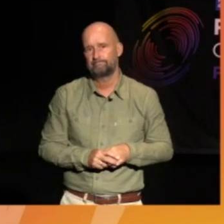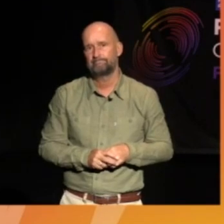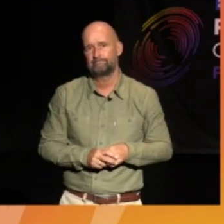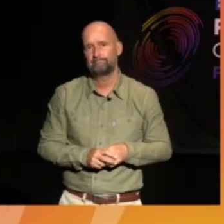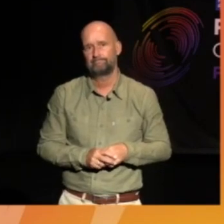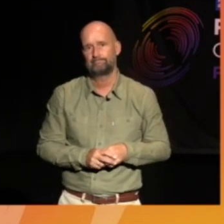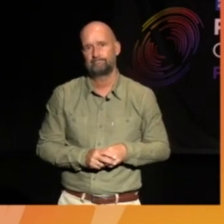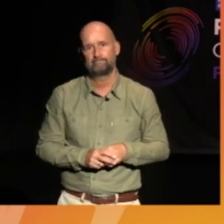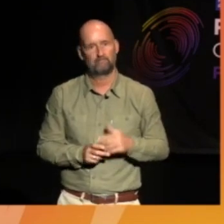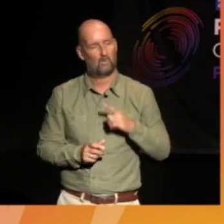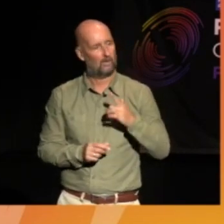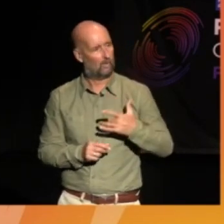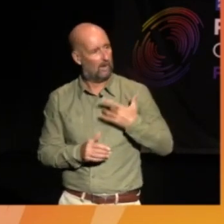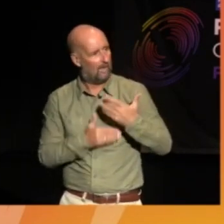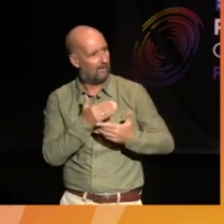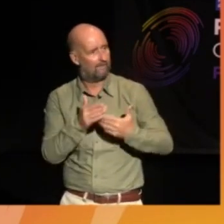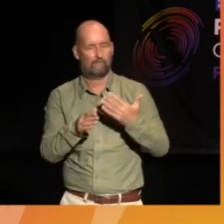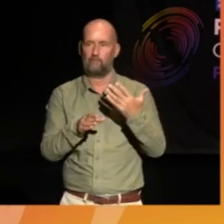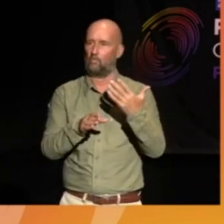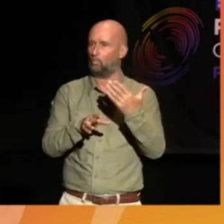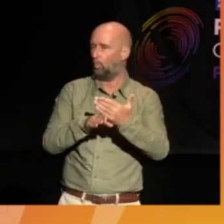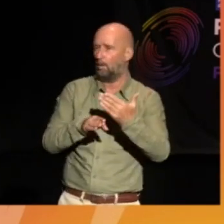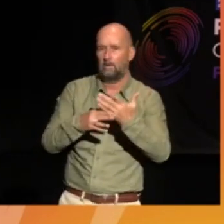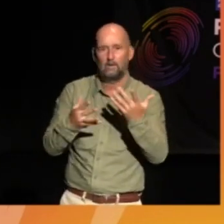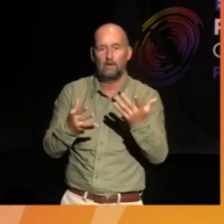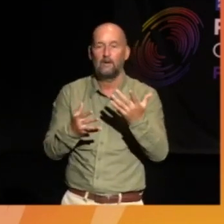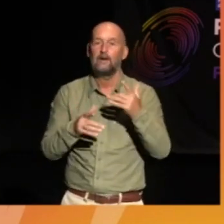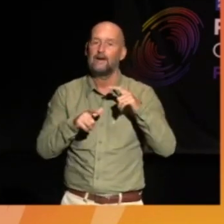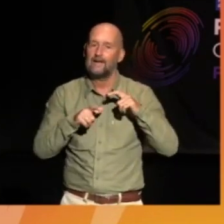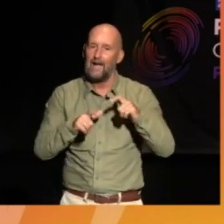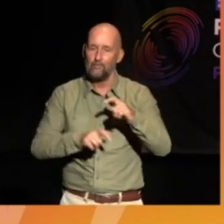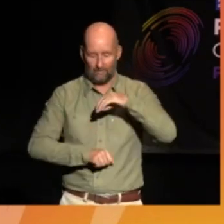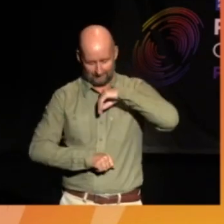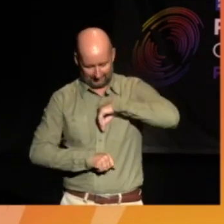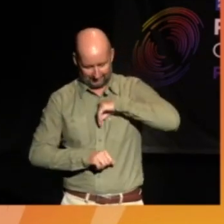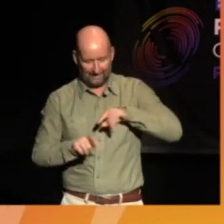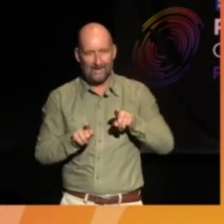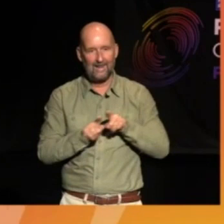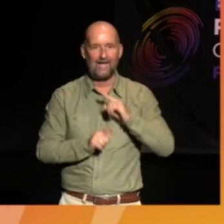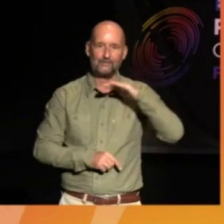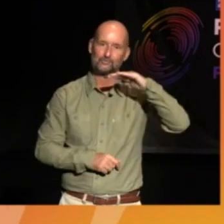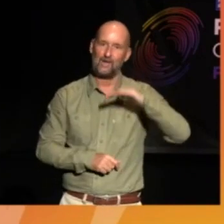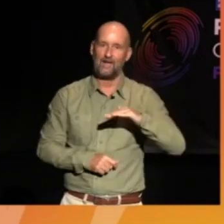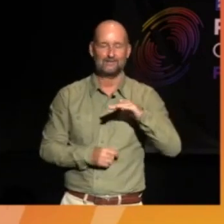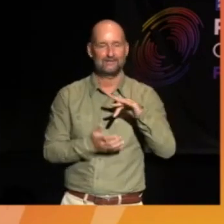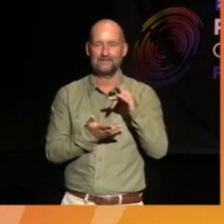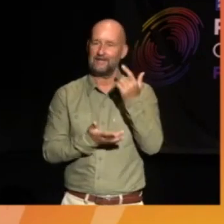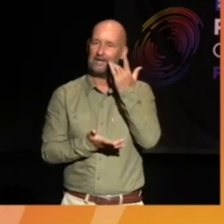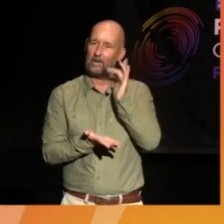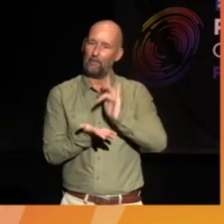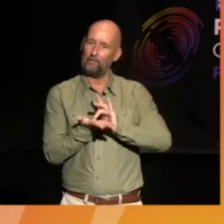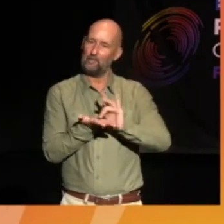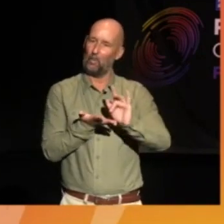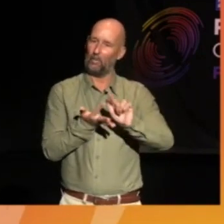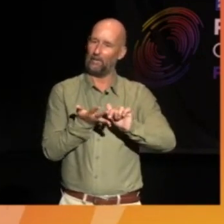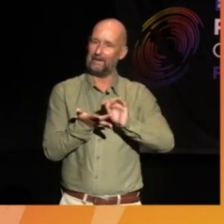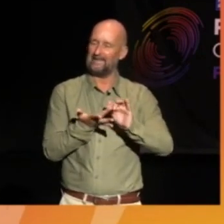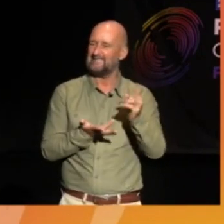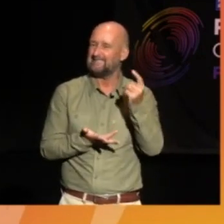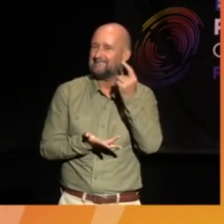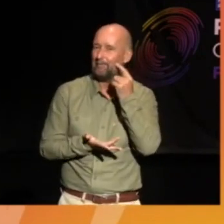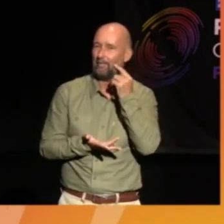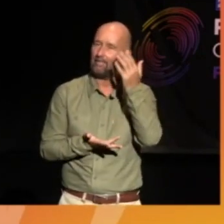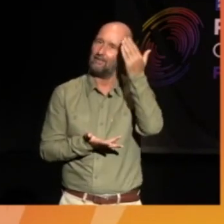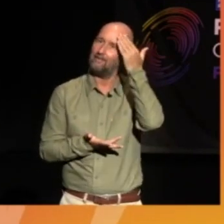our life as well as of the world. So better to keep that child, the purity, the simplicity inside us, and that is the